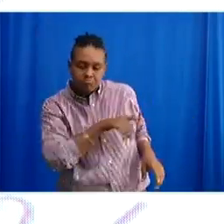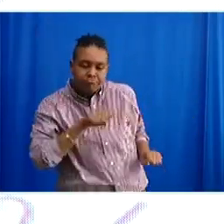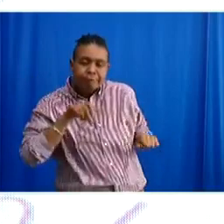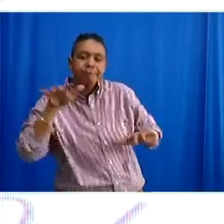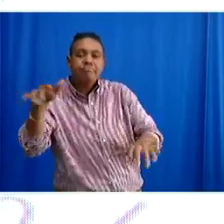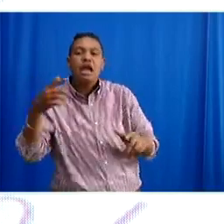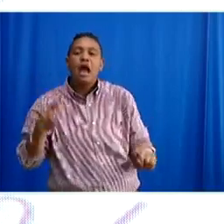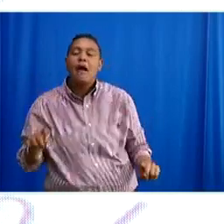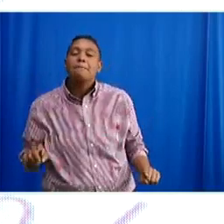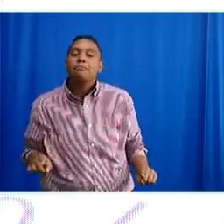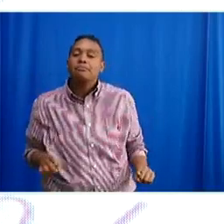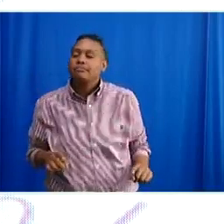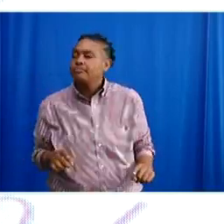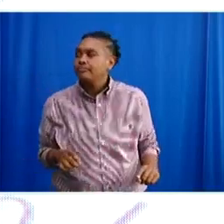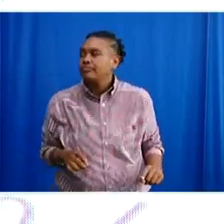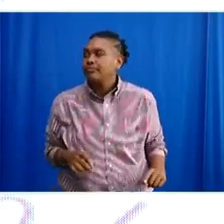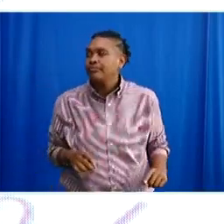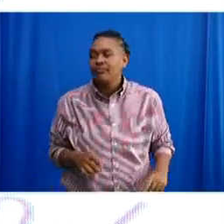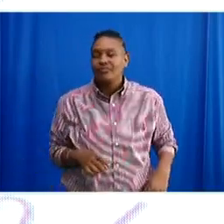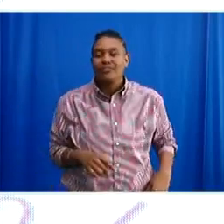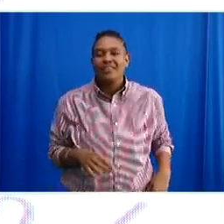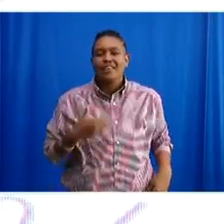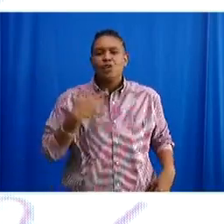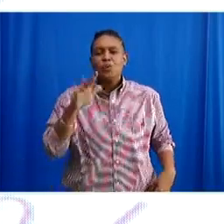a fleet would be much too